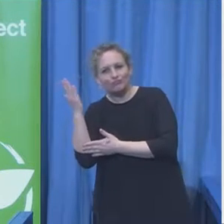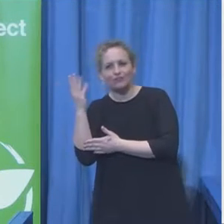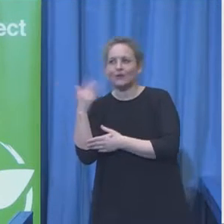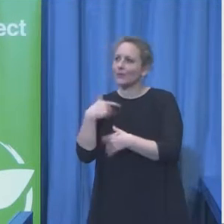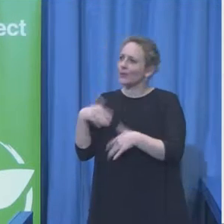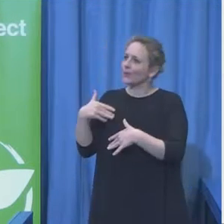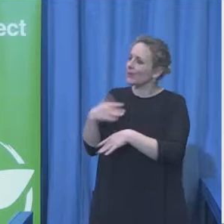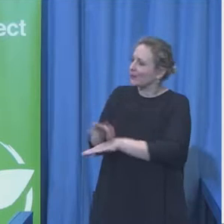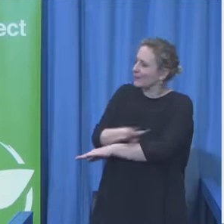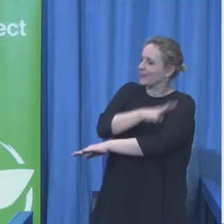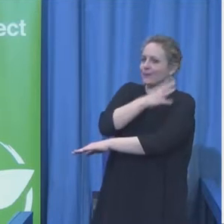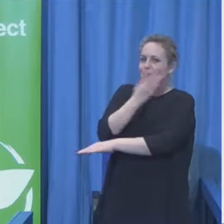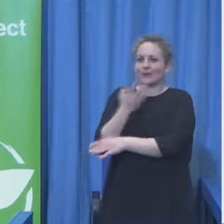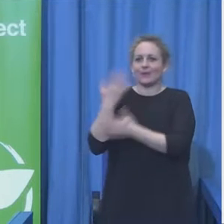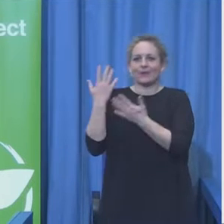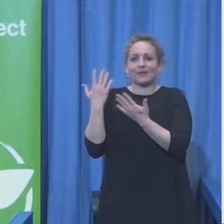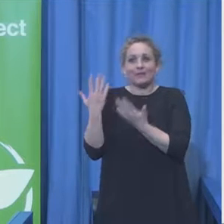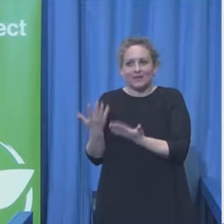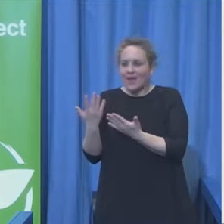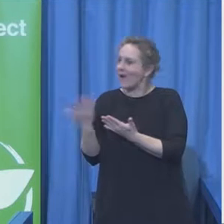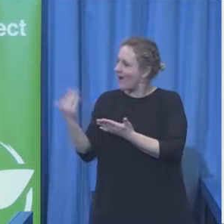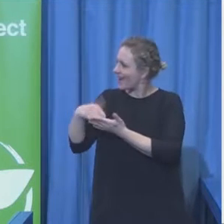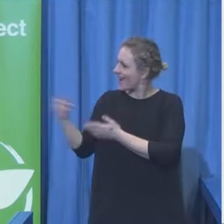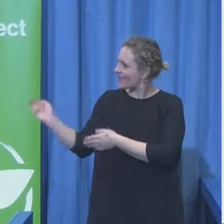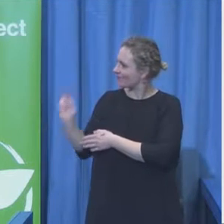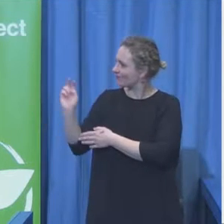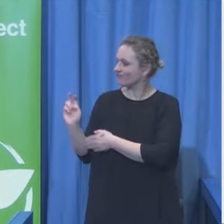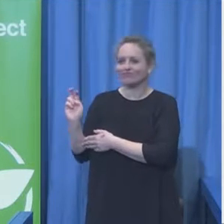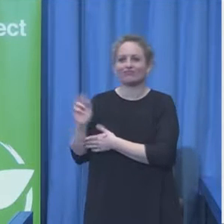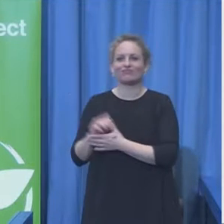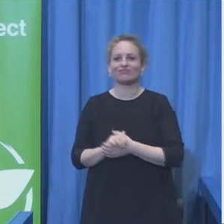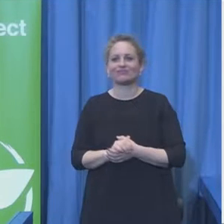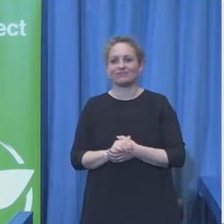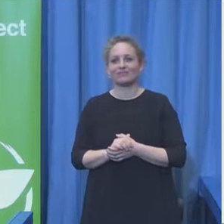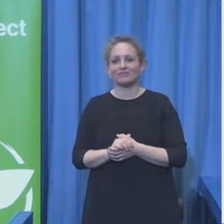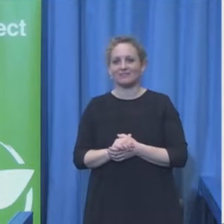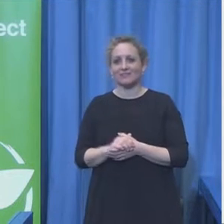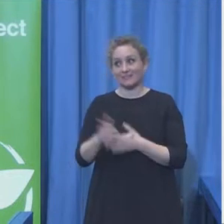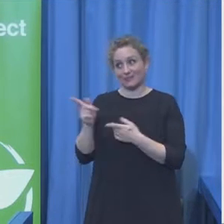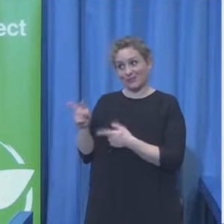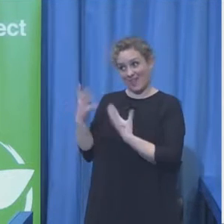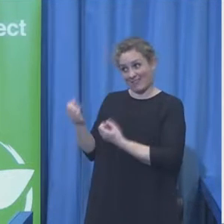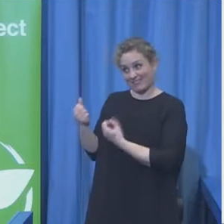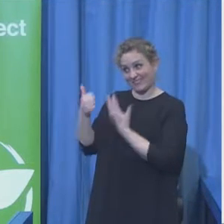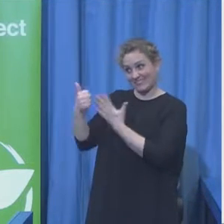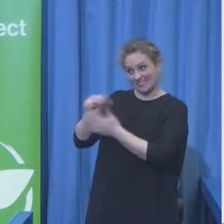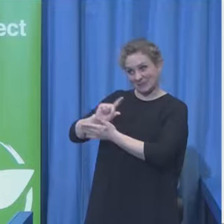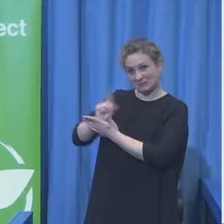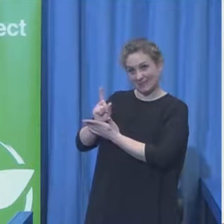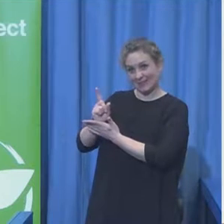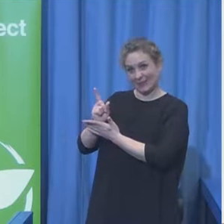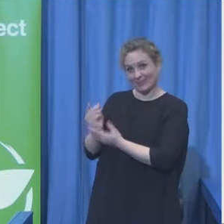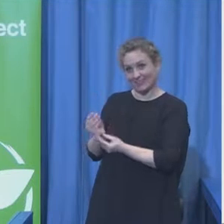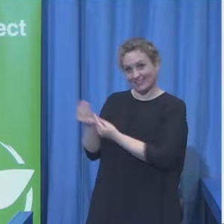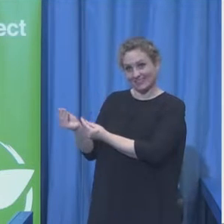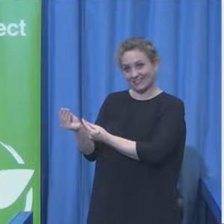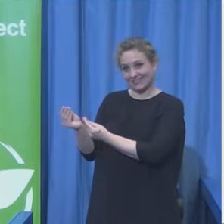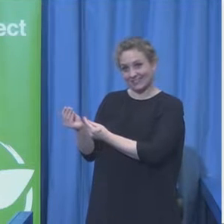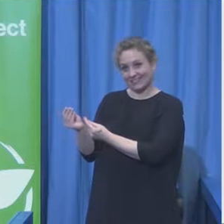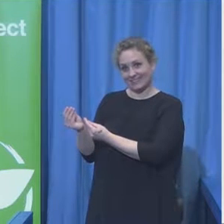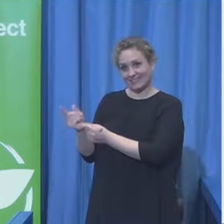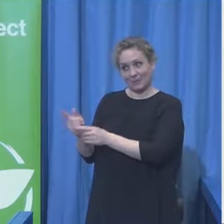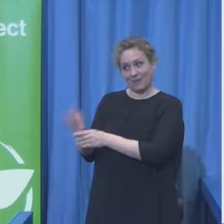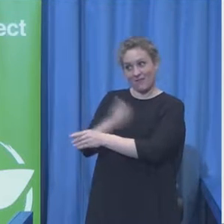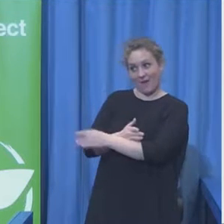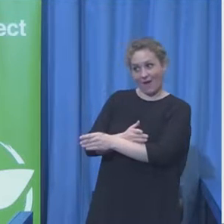a while ago. Daniela, this time you only have 6 minutes. You cannot go as long as this morning. And I have a very specific